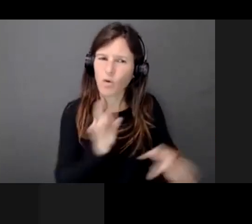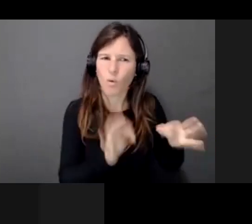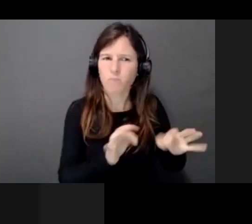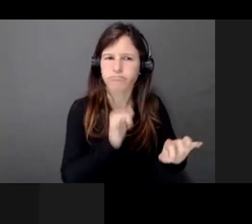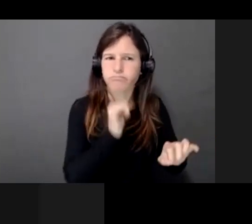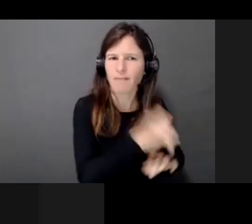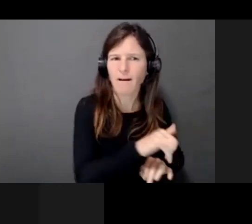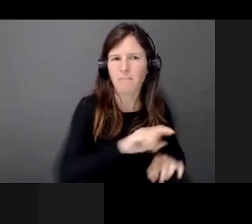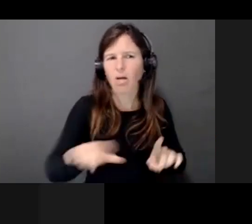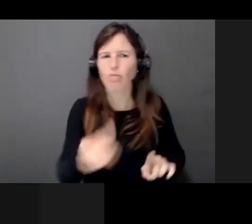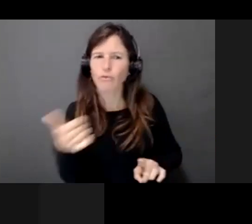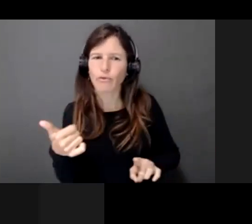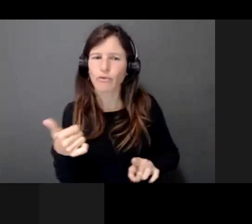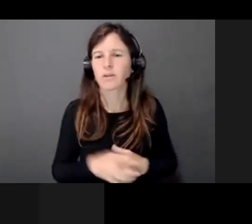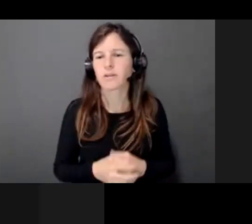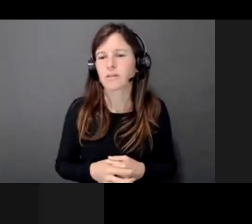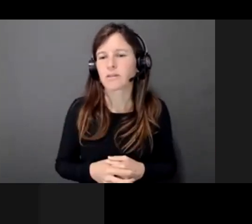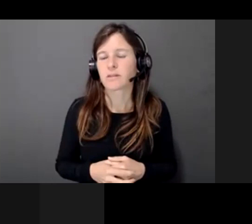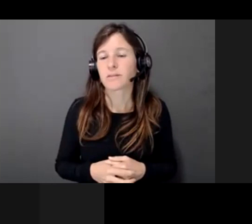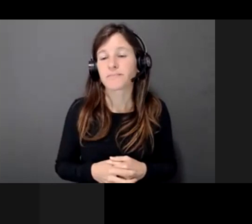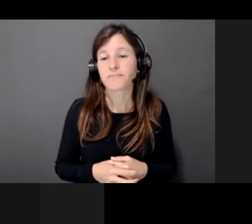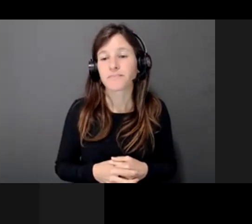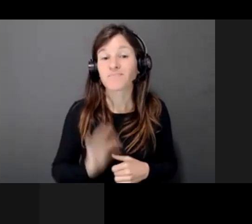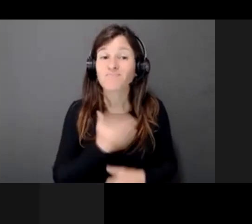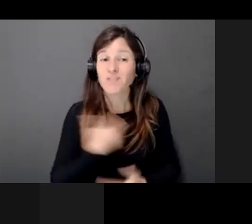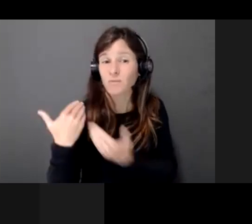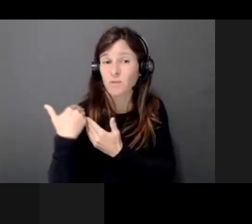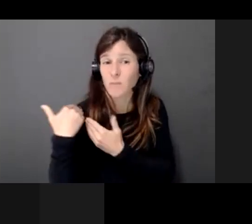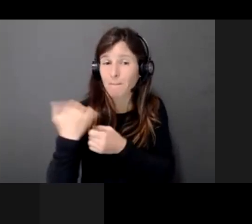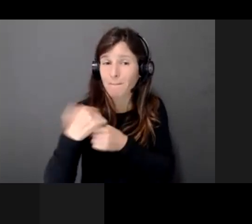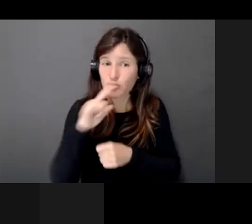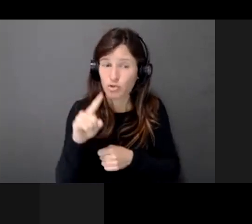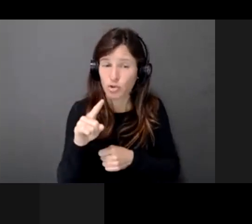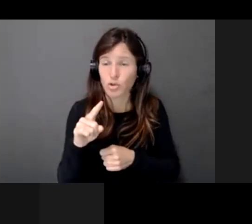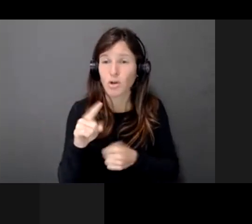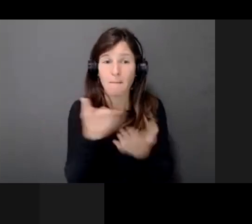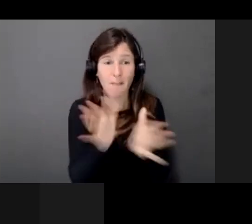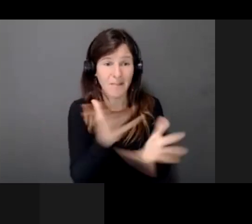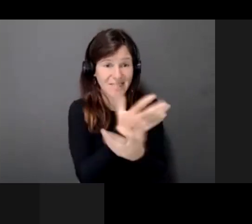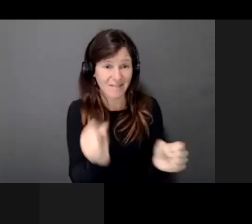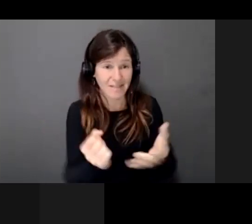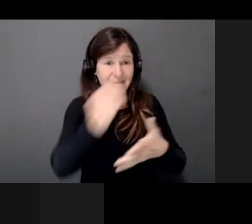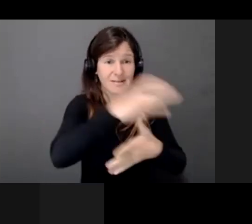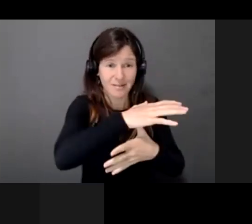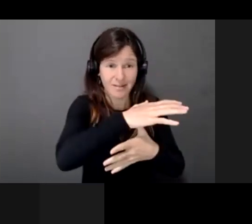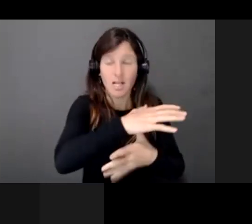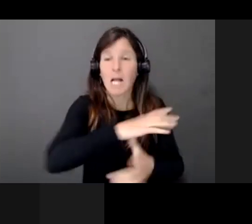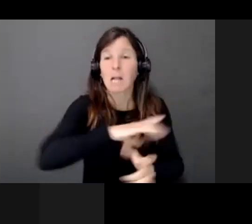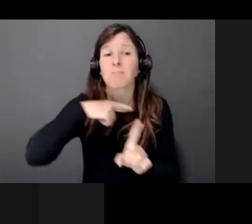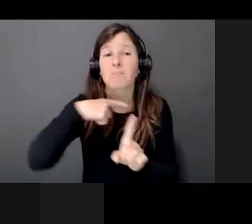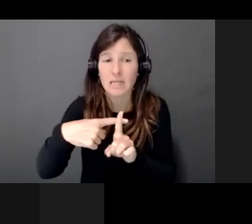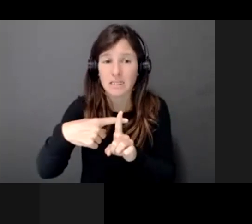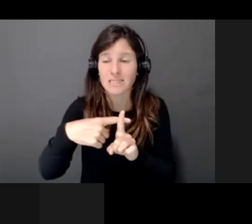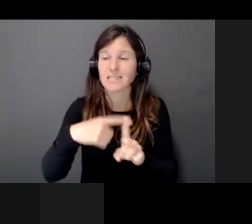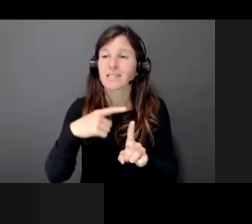have an obligation to ensure not only that the public interest is taken into account, but also that we only continue prosecutions when